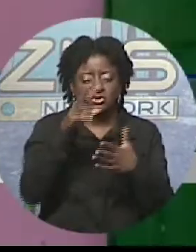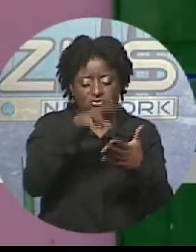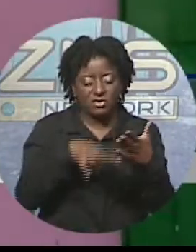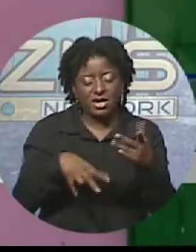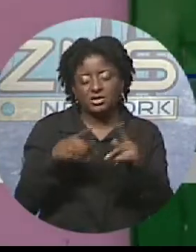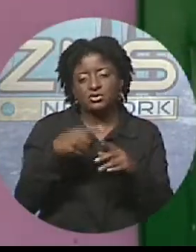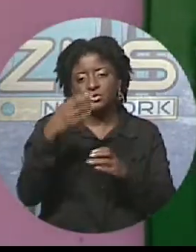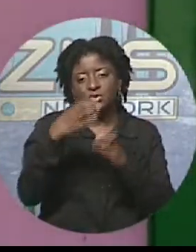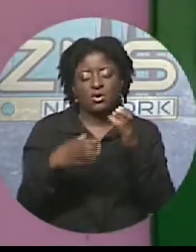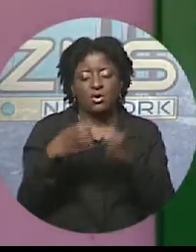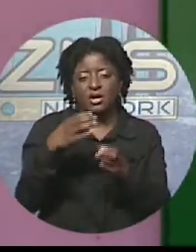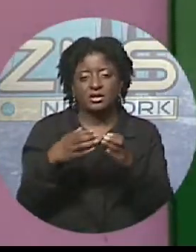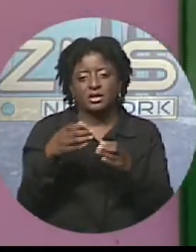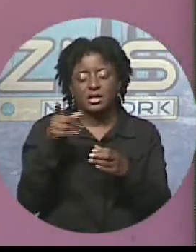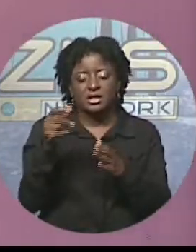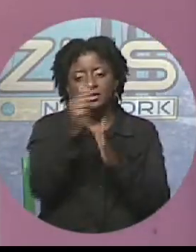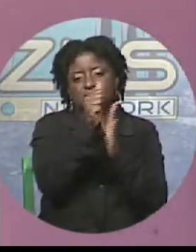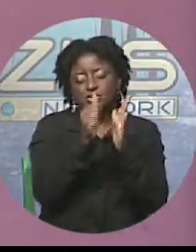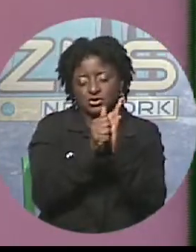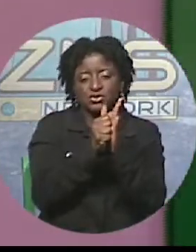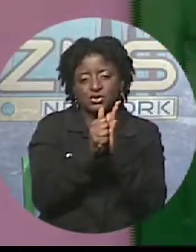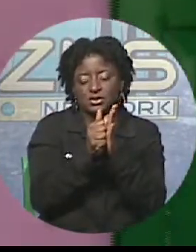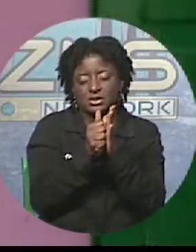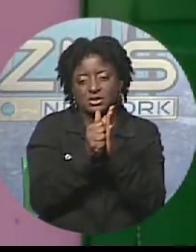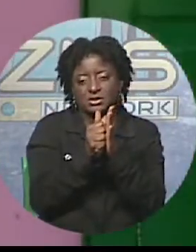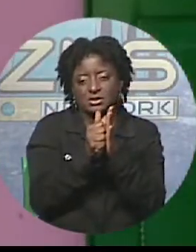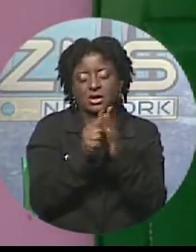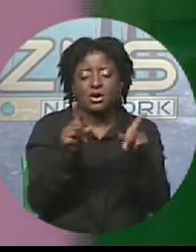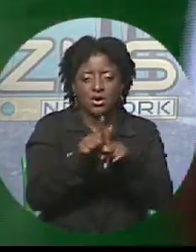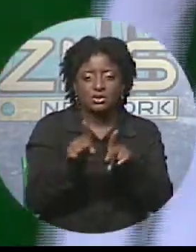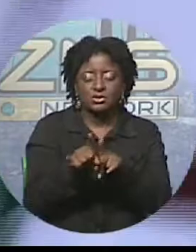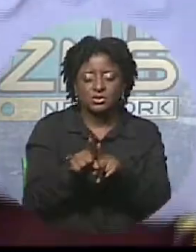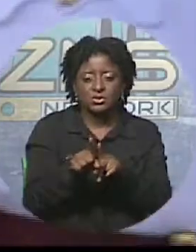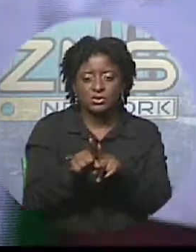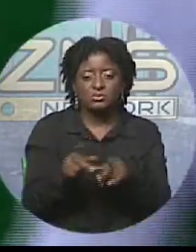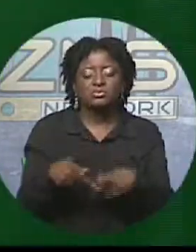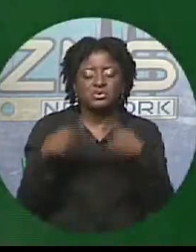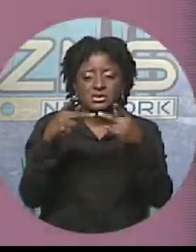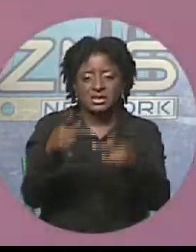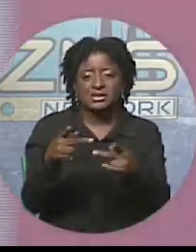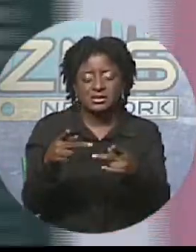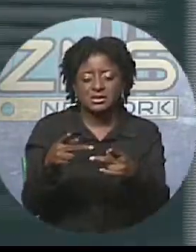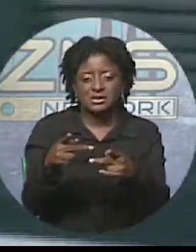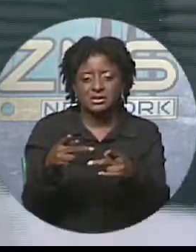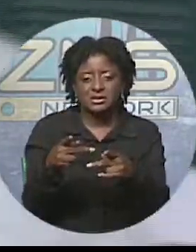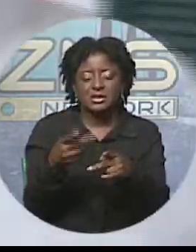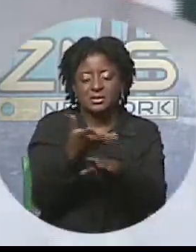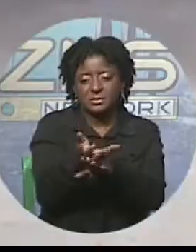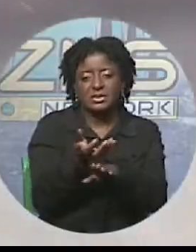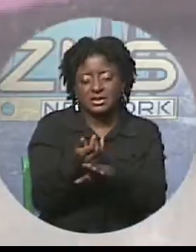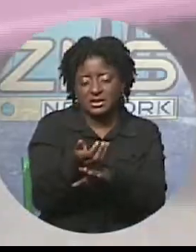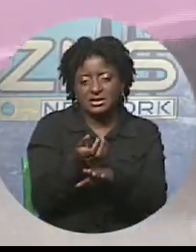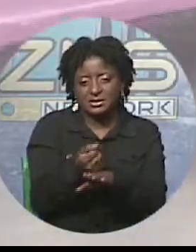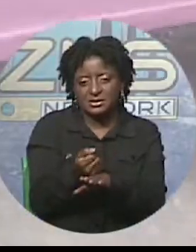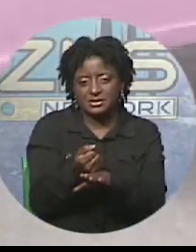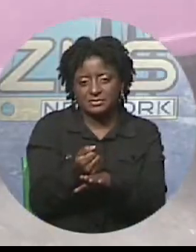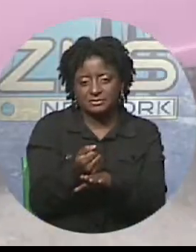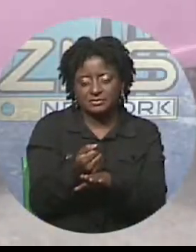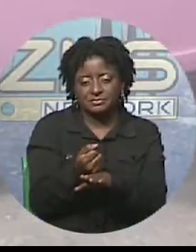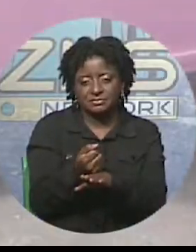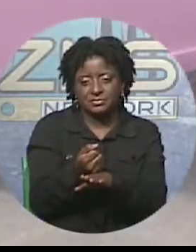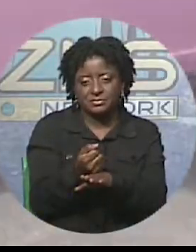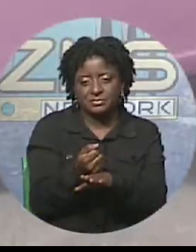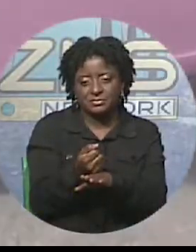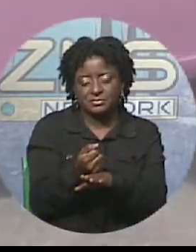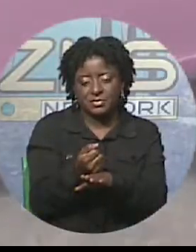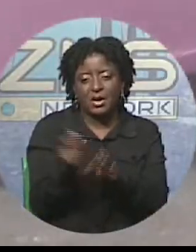attorney Muriel Ducille and prosecutor Sandra D. Gardner also presented mitigation pleas. Probation officer Janice McKinsey